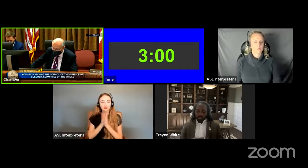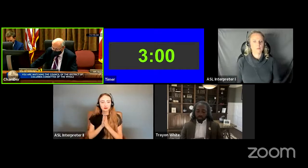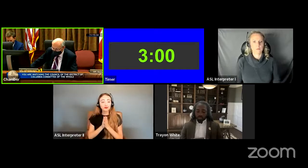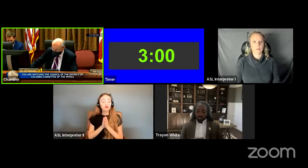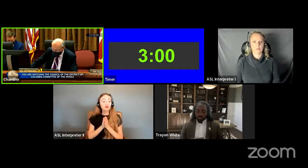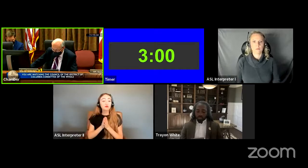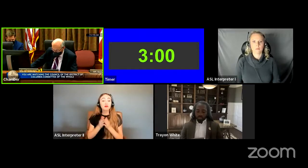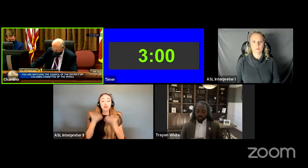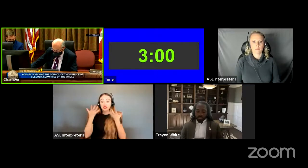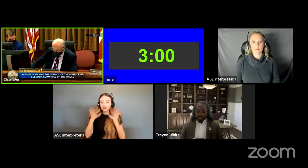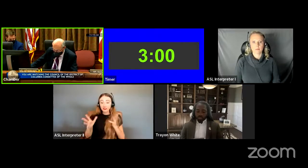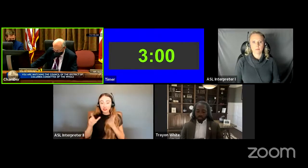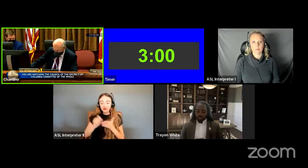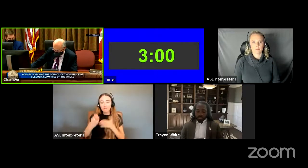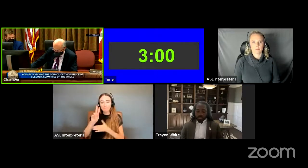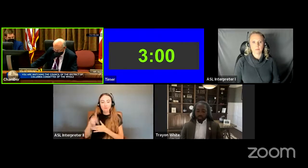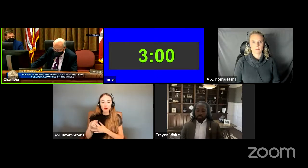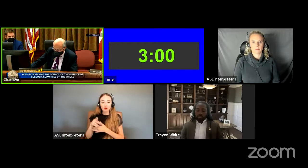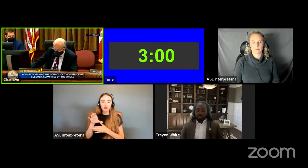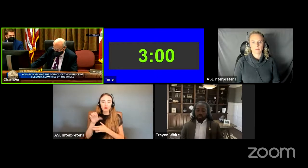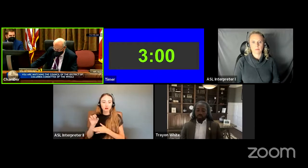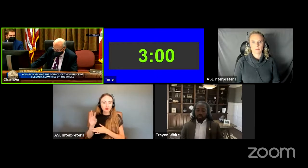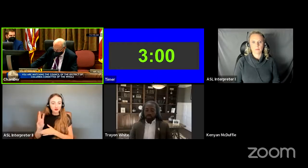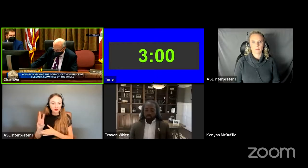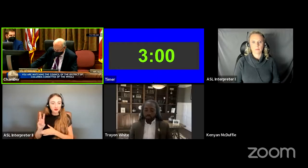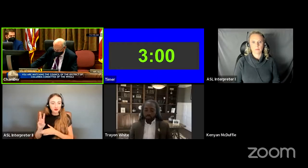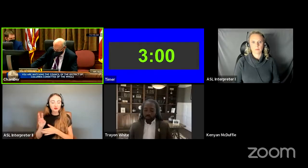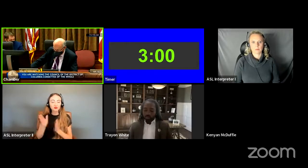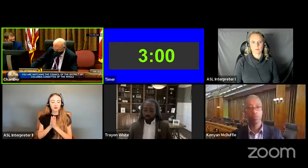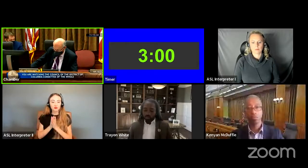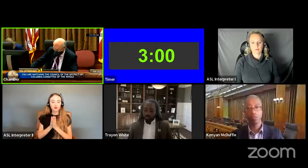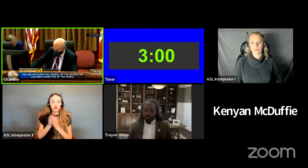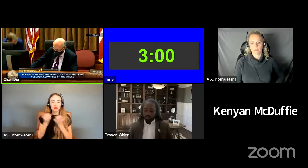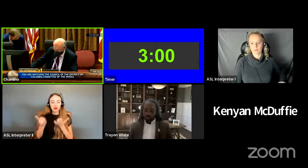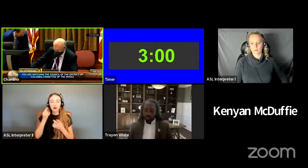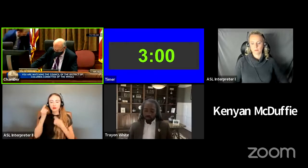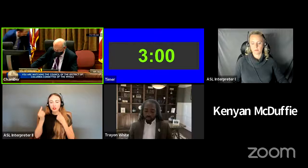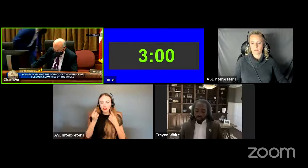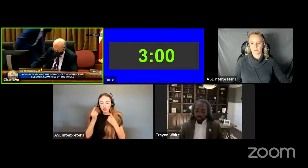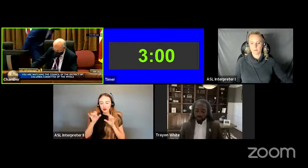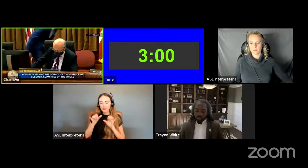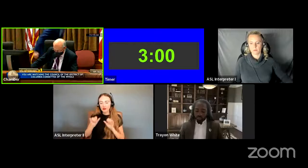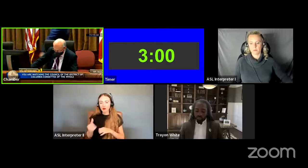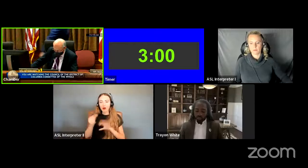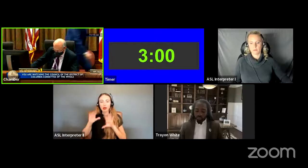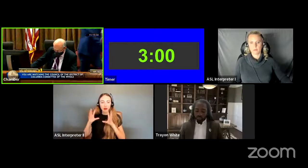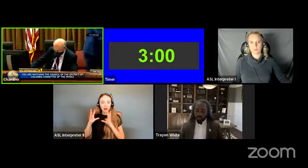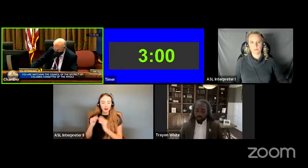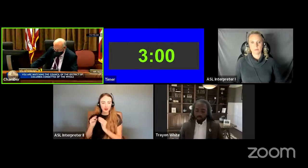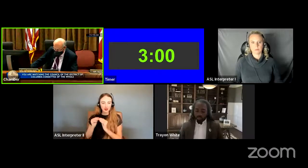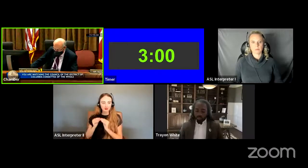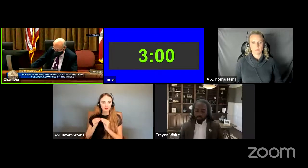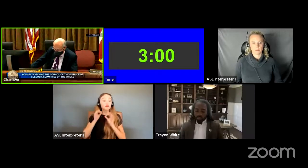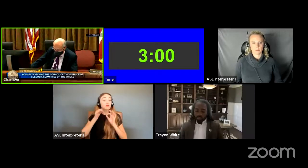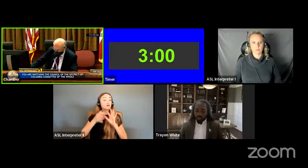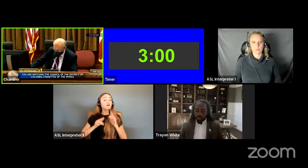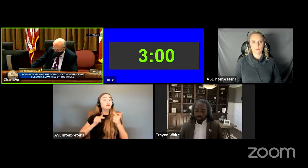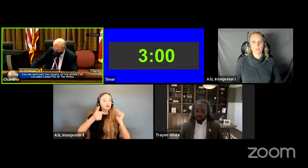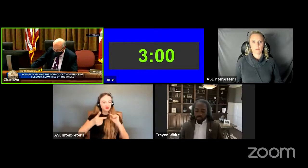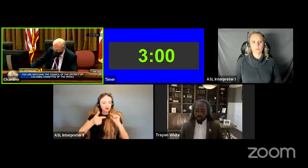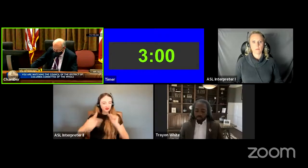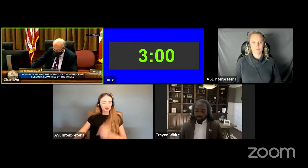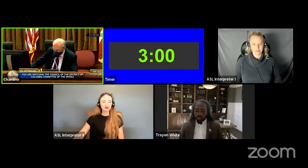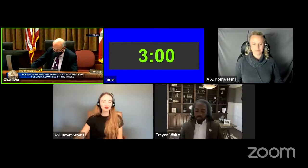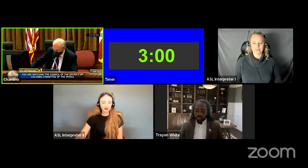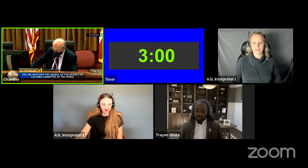That completes markups in the committee as a whole. We have consideration of measures from other committees. The first two are from the